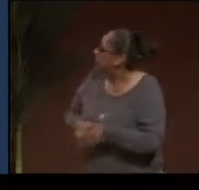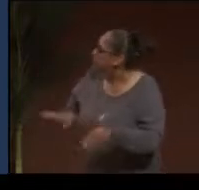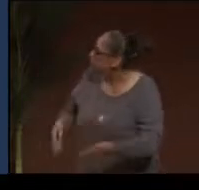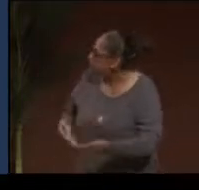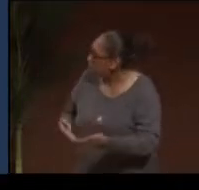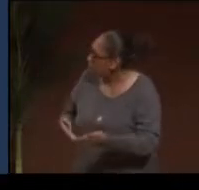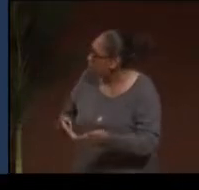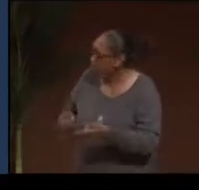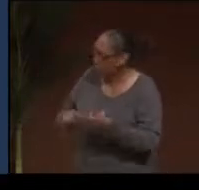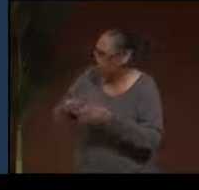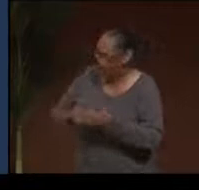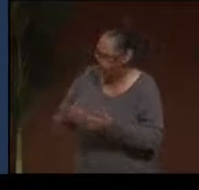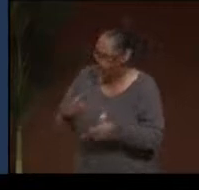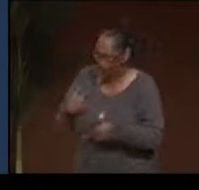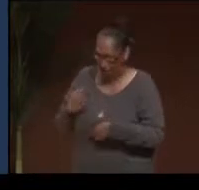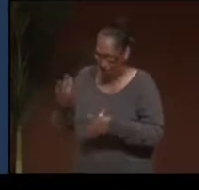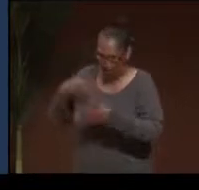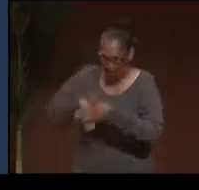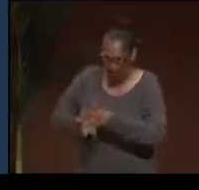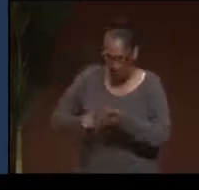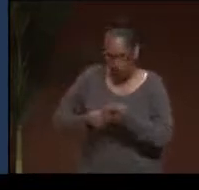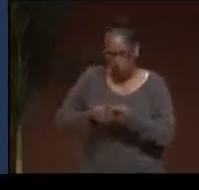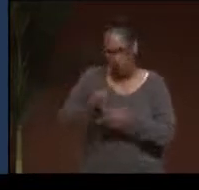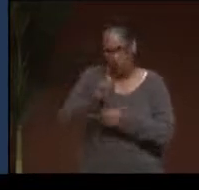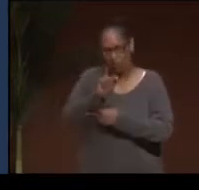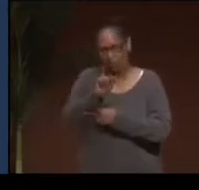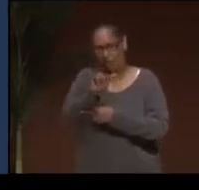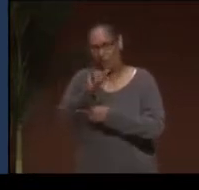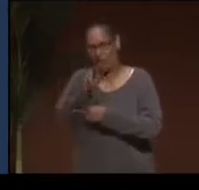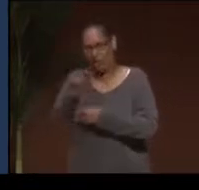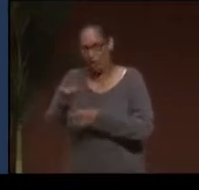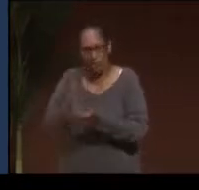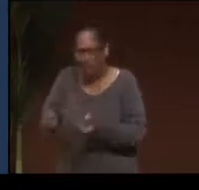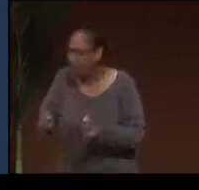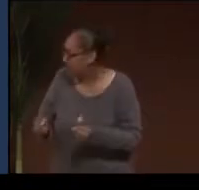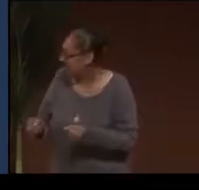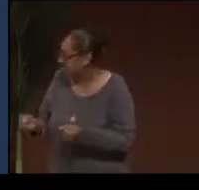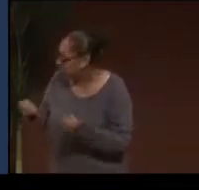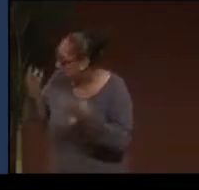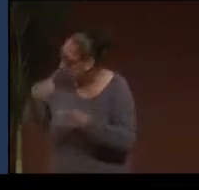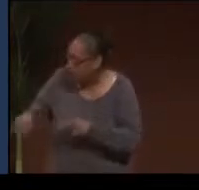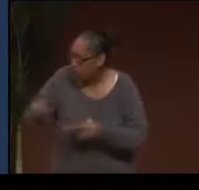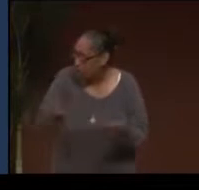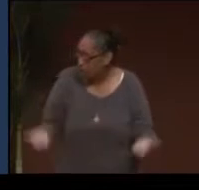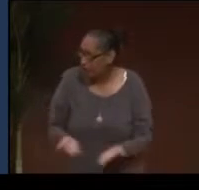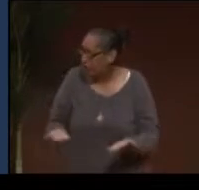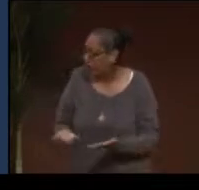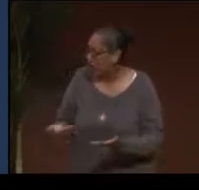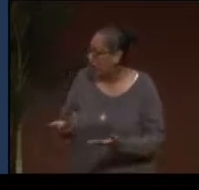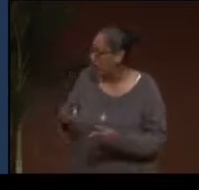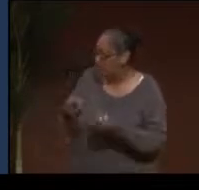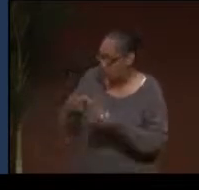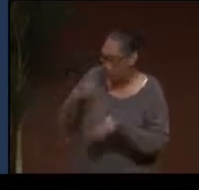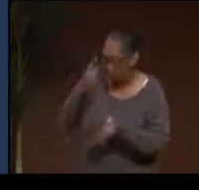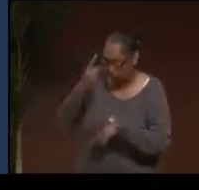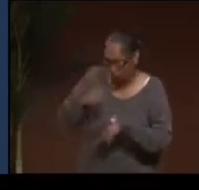introduction as to how I came into the whole Taino thing. As like many of you here, I also, at one time or another,